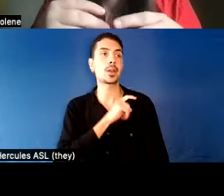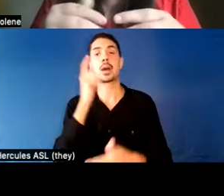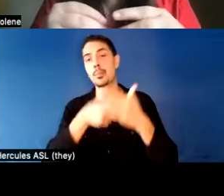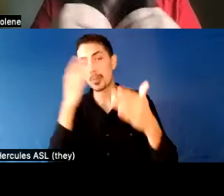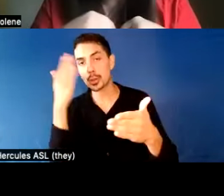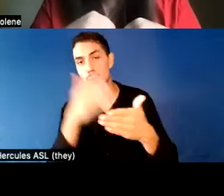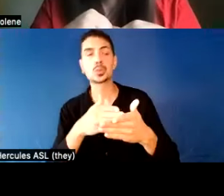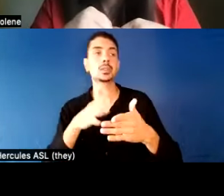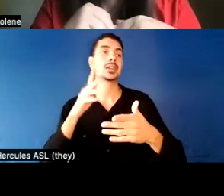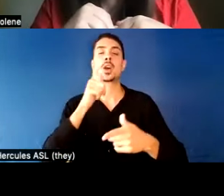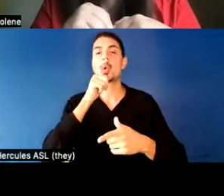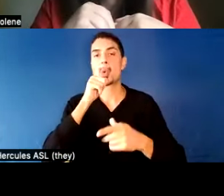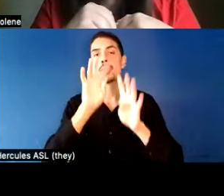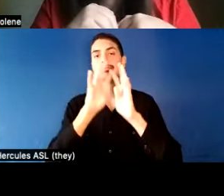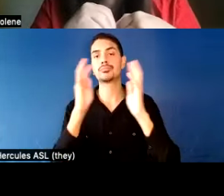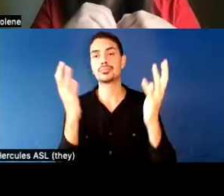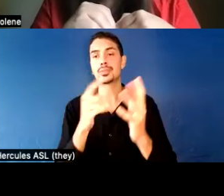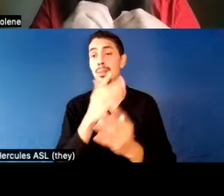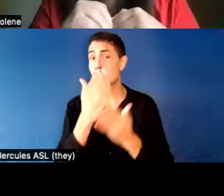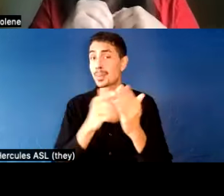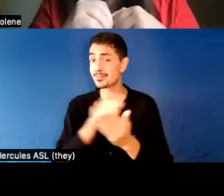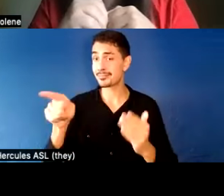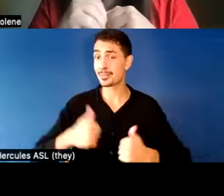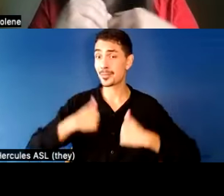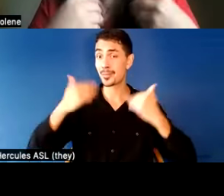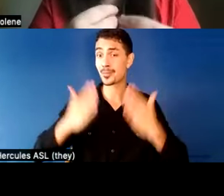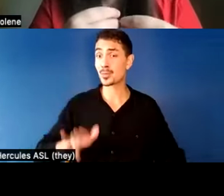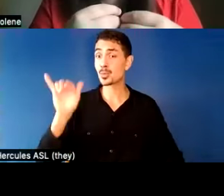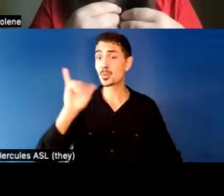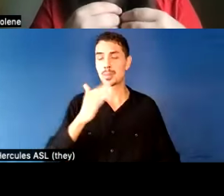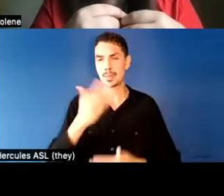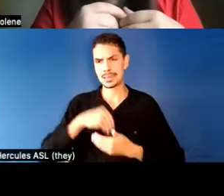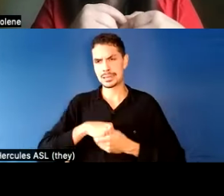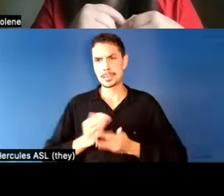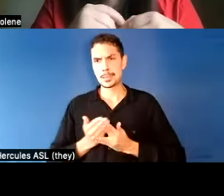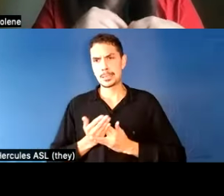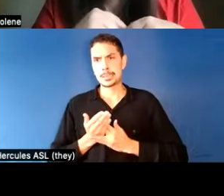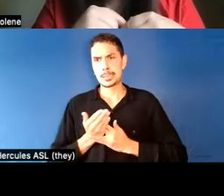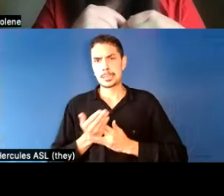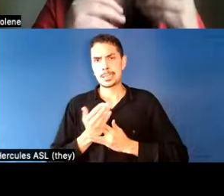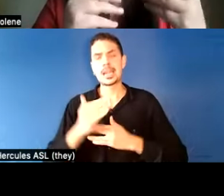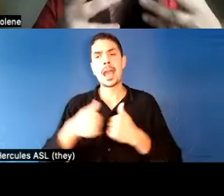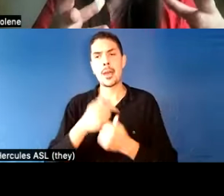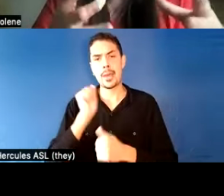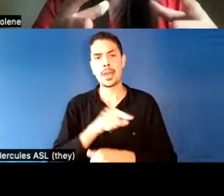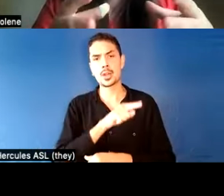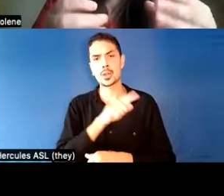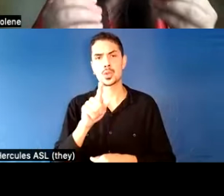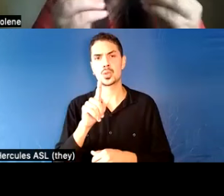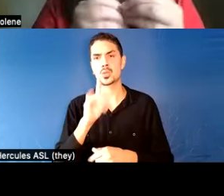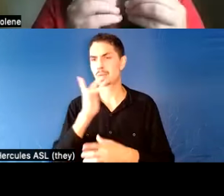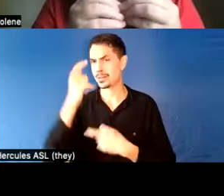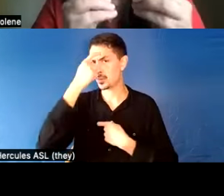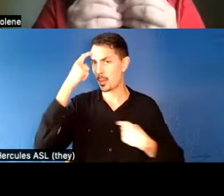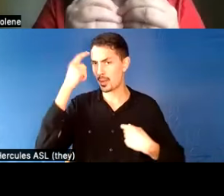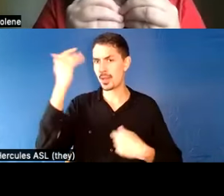at the table, they may be survivors themselves, and they may be working through their own things. And how are we able to really be trauma informed and